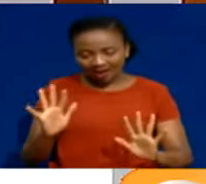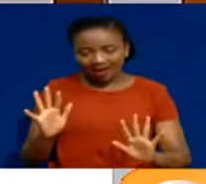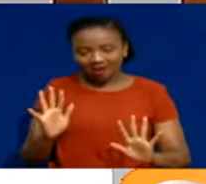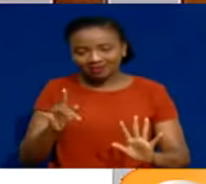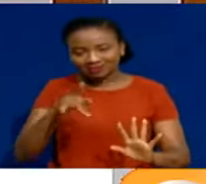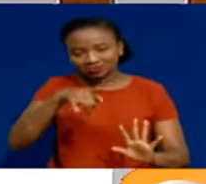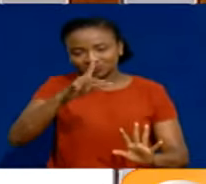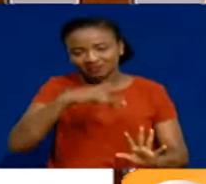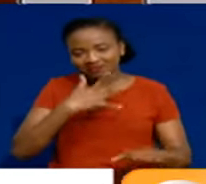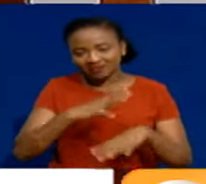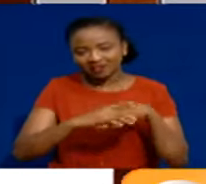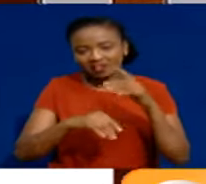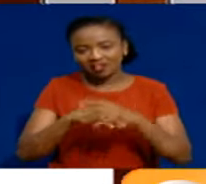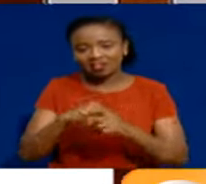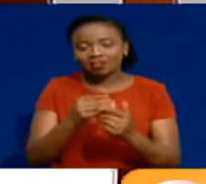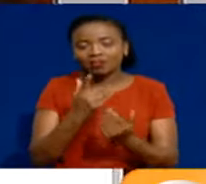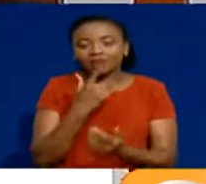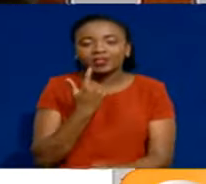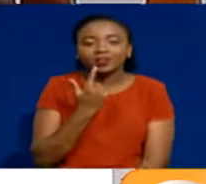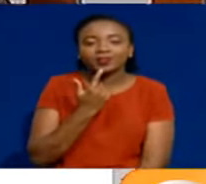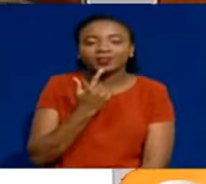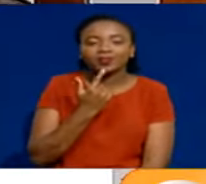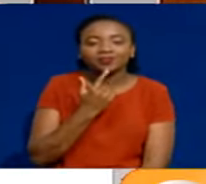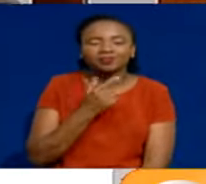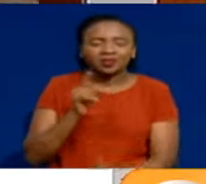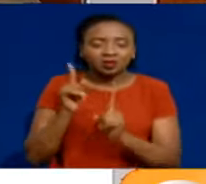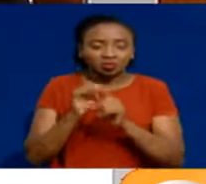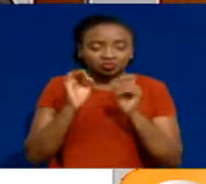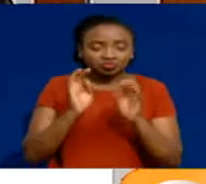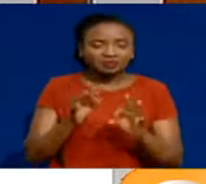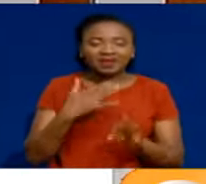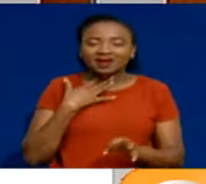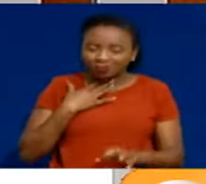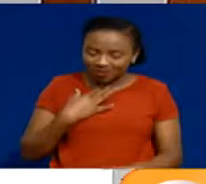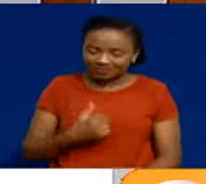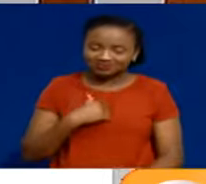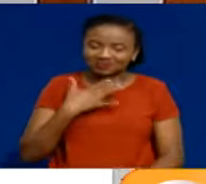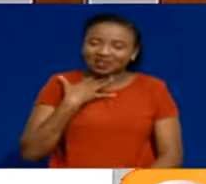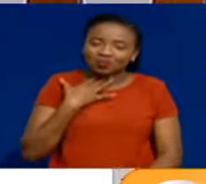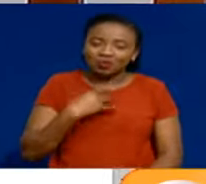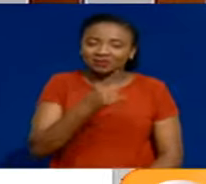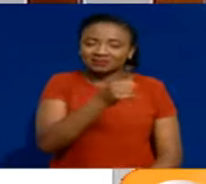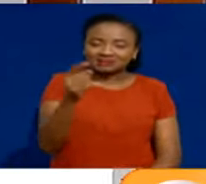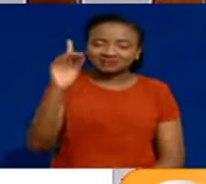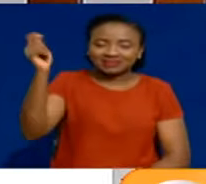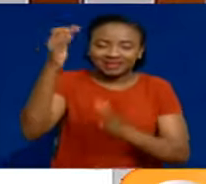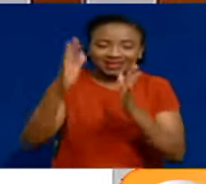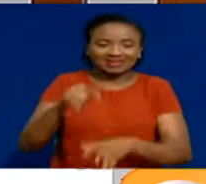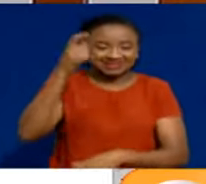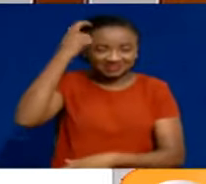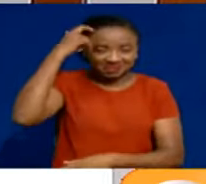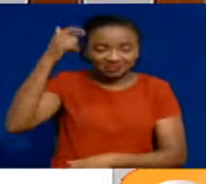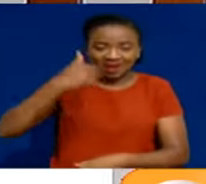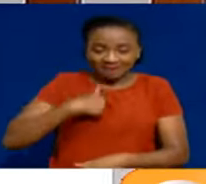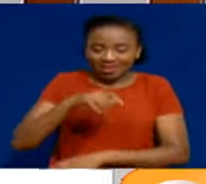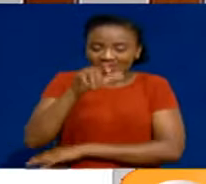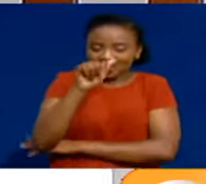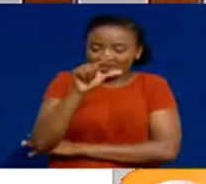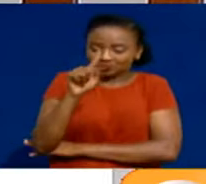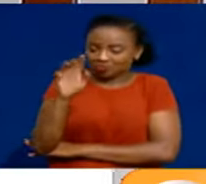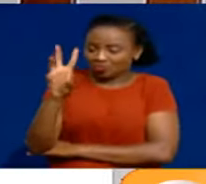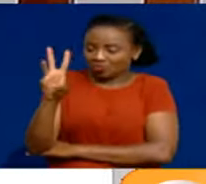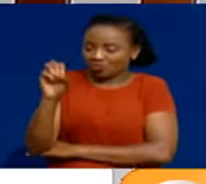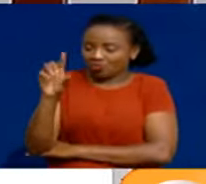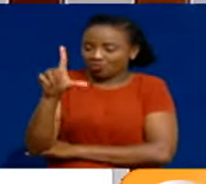they be safe? That is very important. And if the Kenyans forget, and I want Kenyans to record this, Atwoli asked